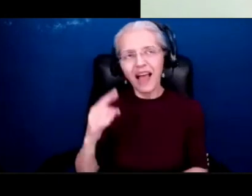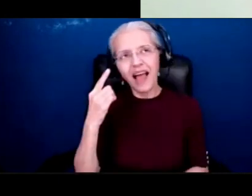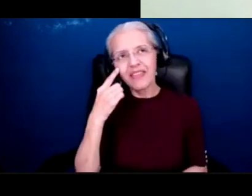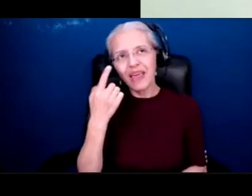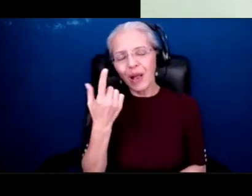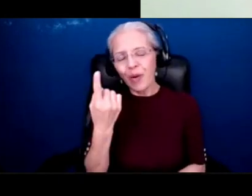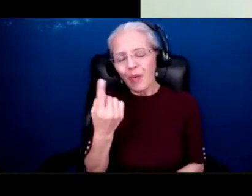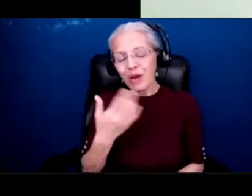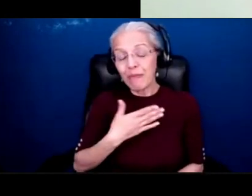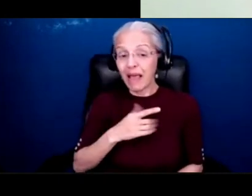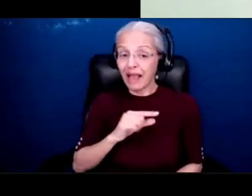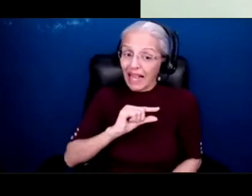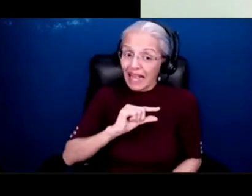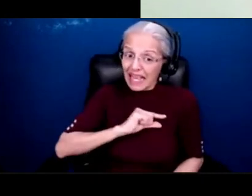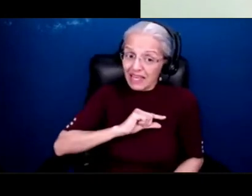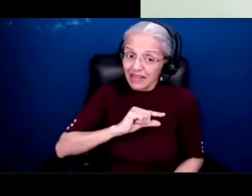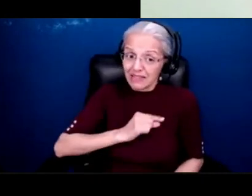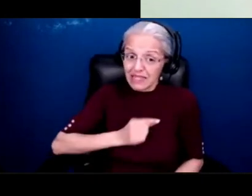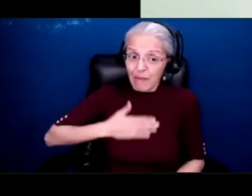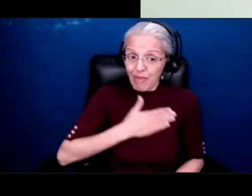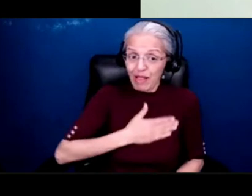guilty pleasures is to